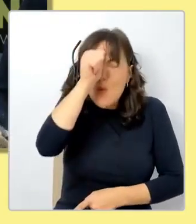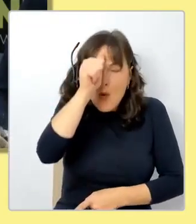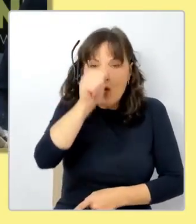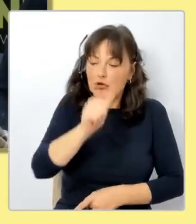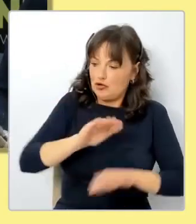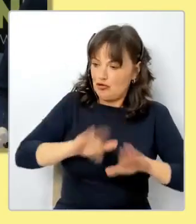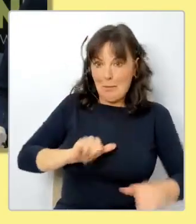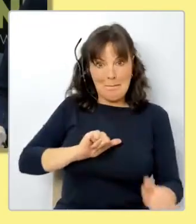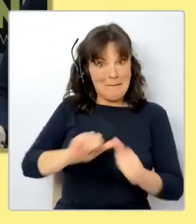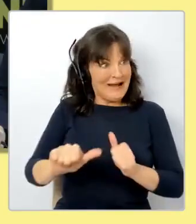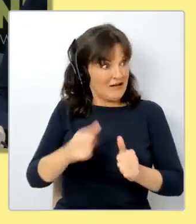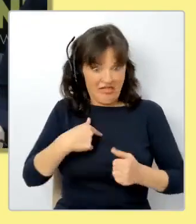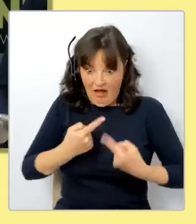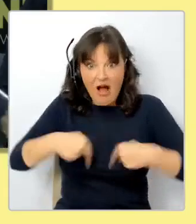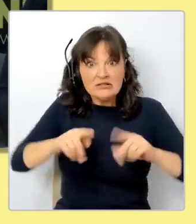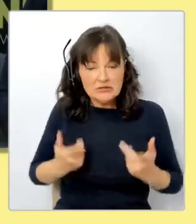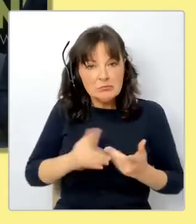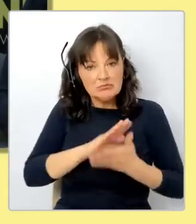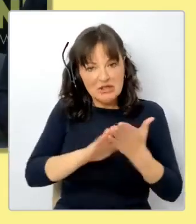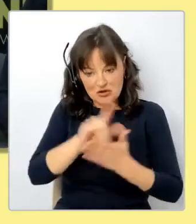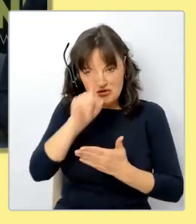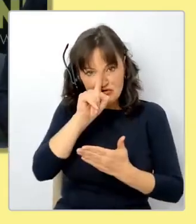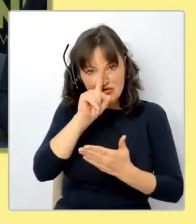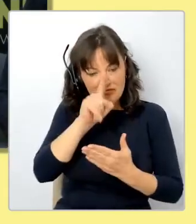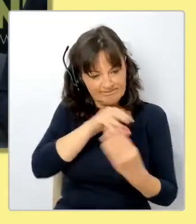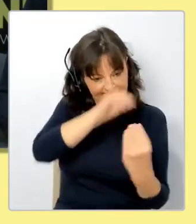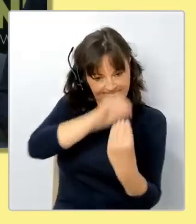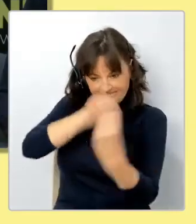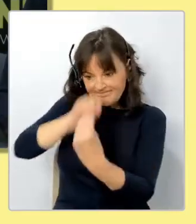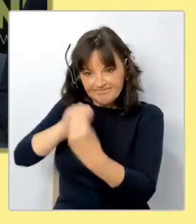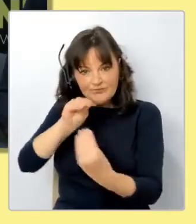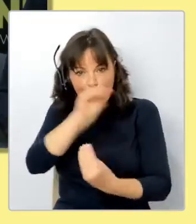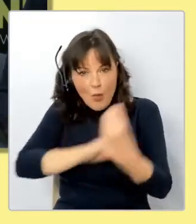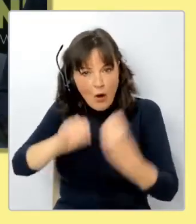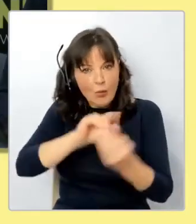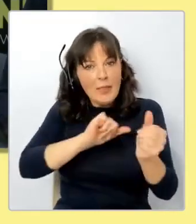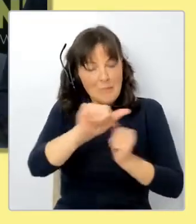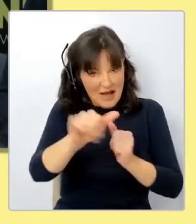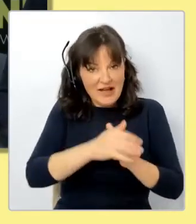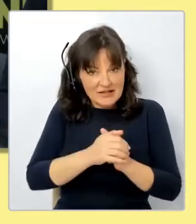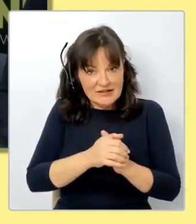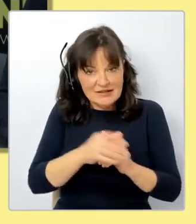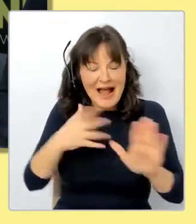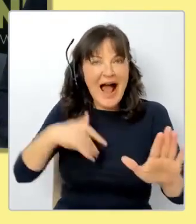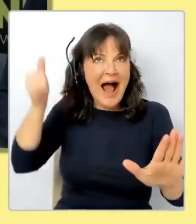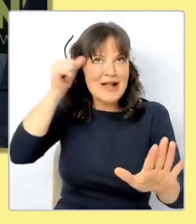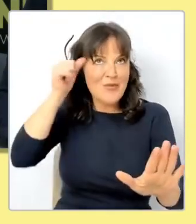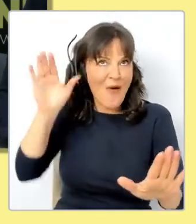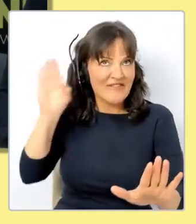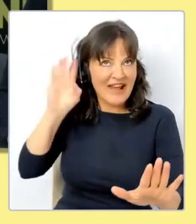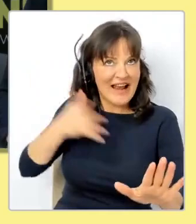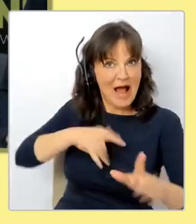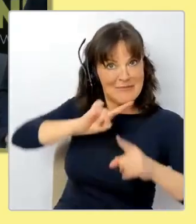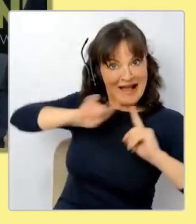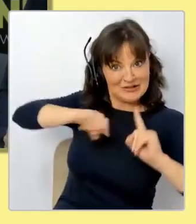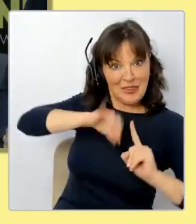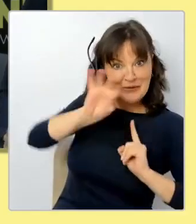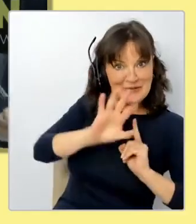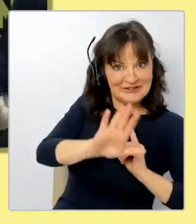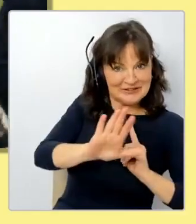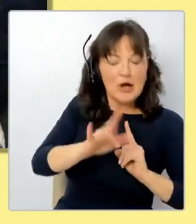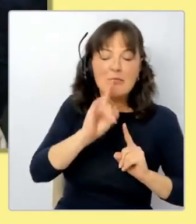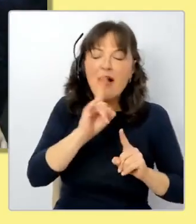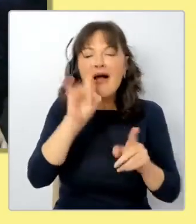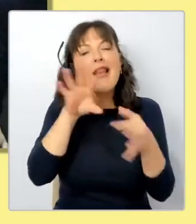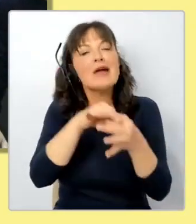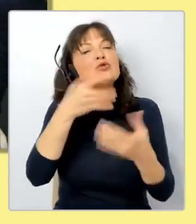them. So those would be probably the answer on the education, because I know I've heard I need to answer the question, answering the education